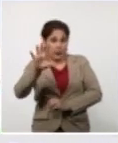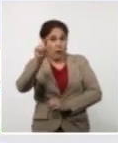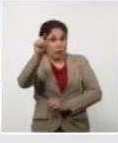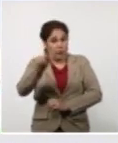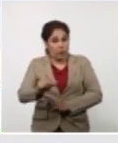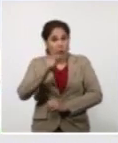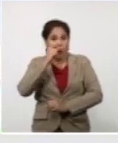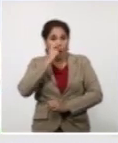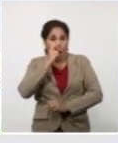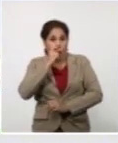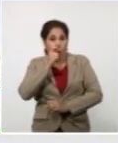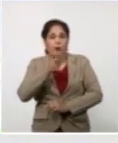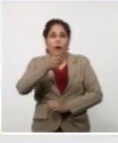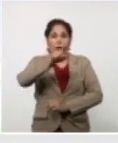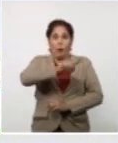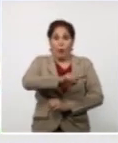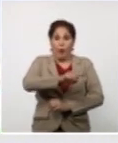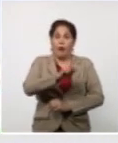1,068 cases.